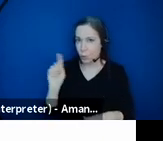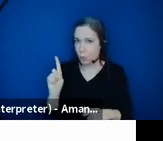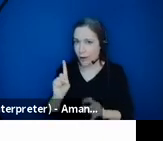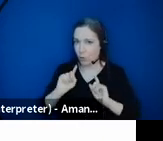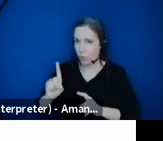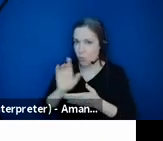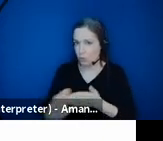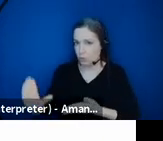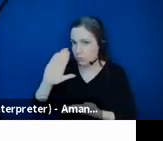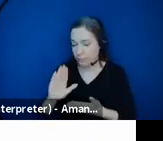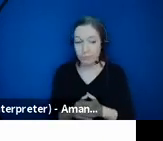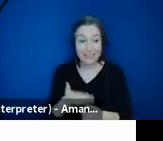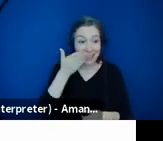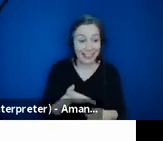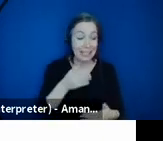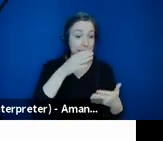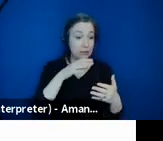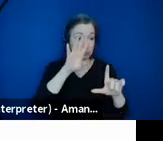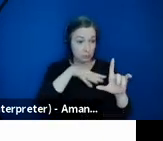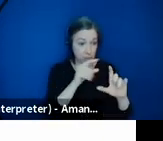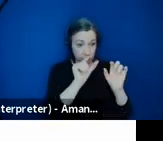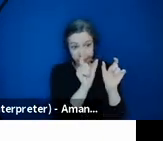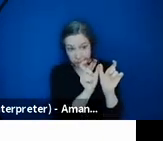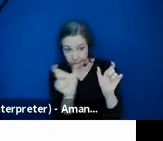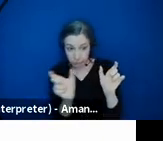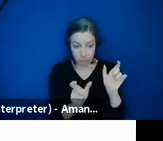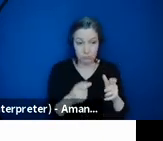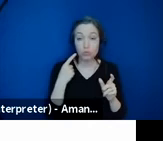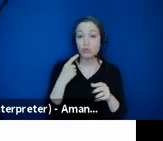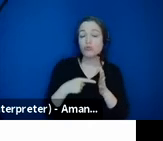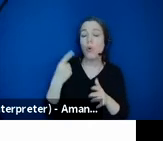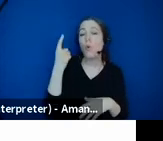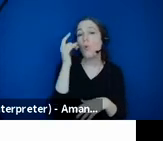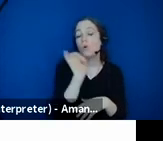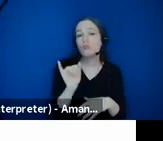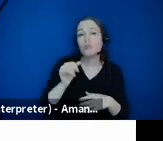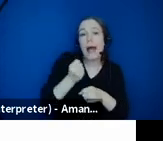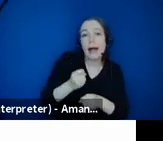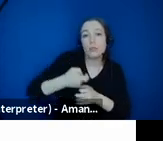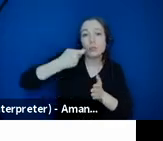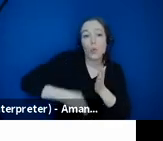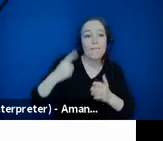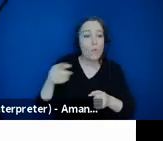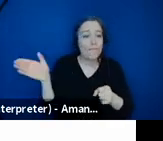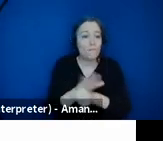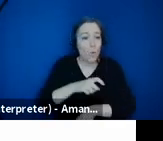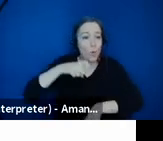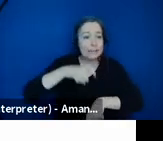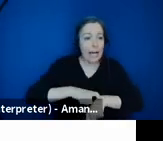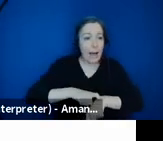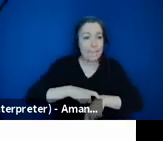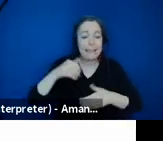So this chart shows the annual costs for a full time in county student taking 30